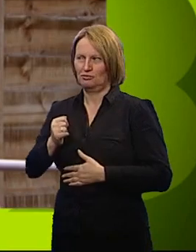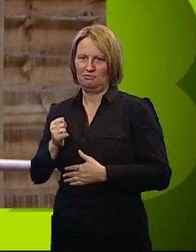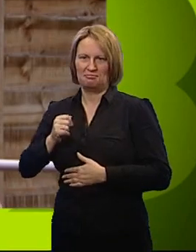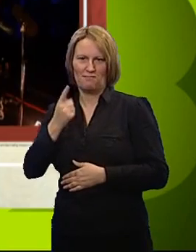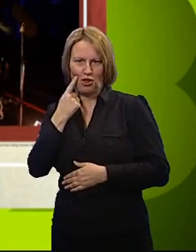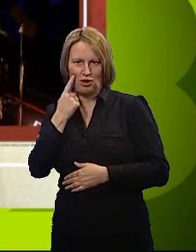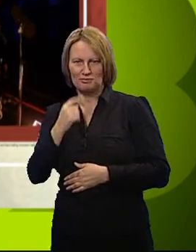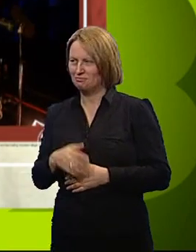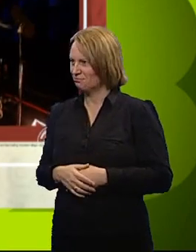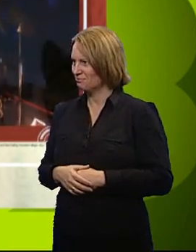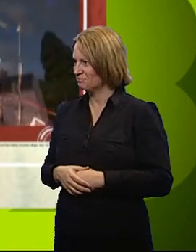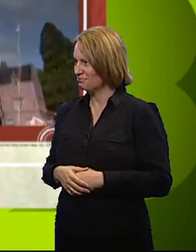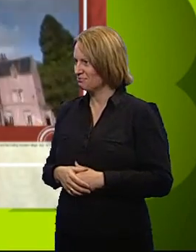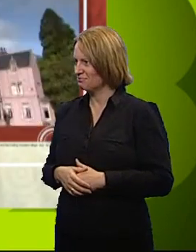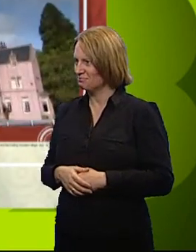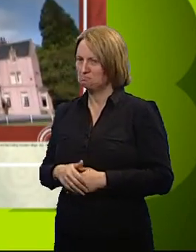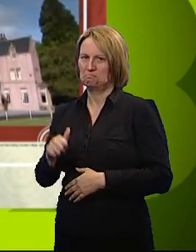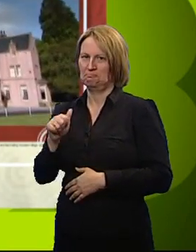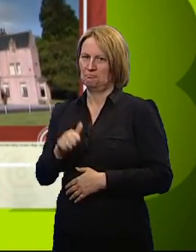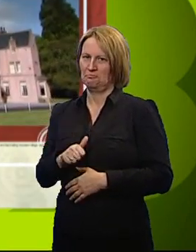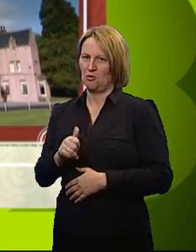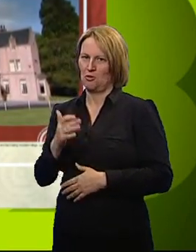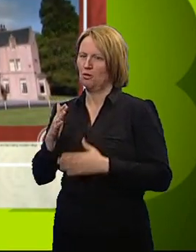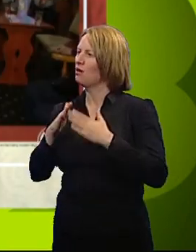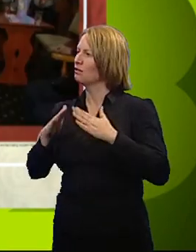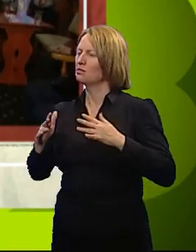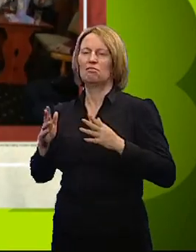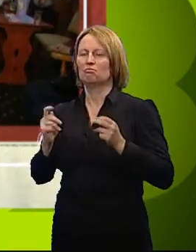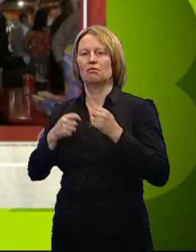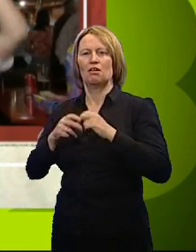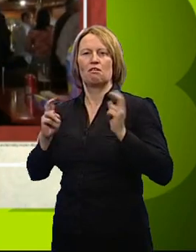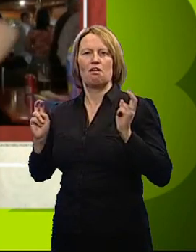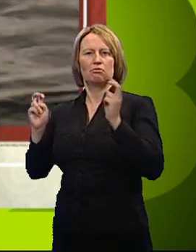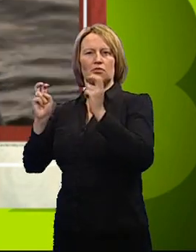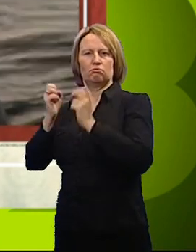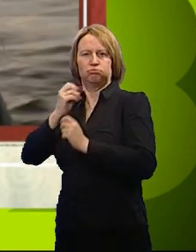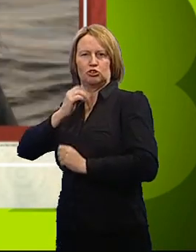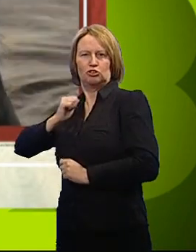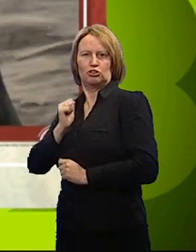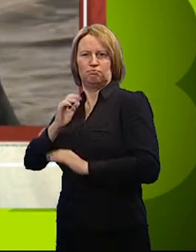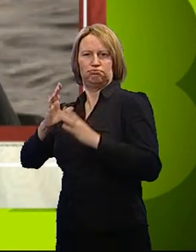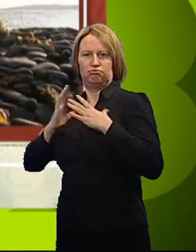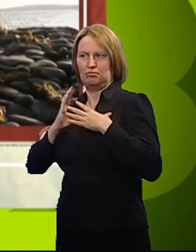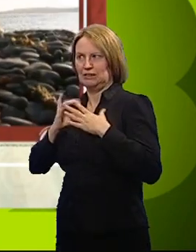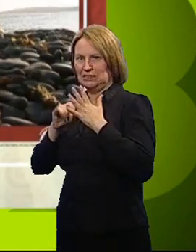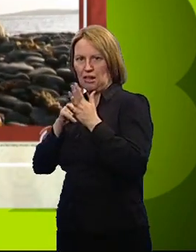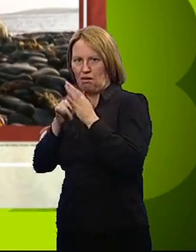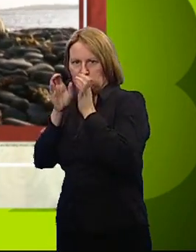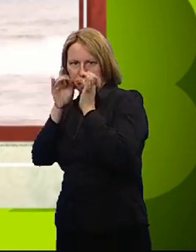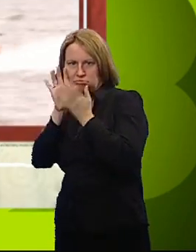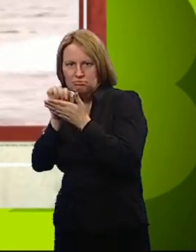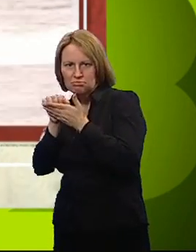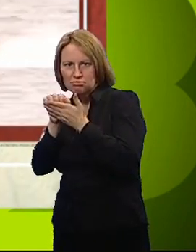look. You'll be swapping campsites for a castle on this amazing Scottish break. There'll be seal spotting